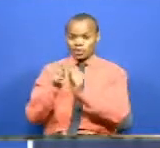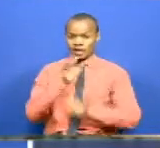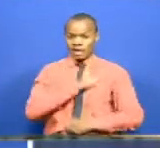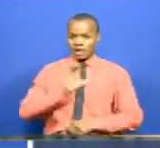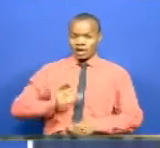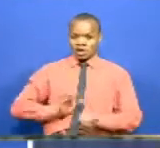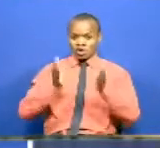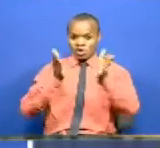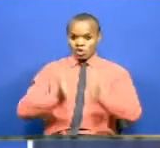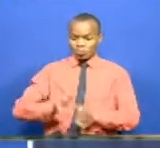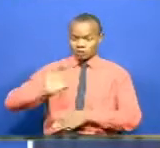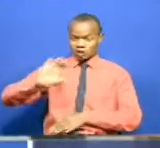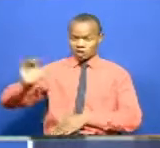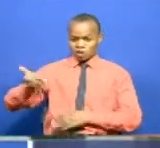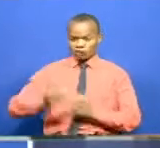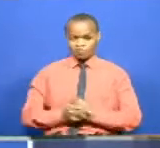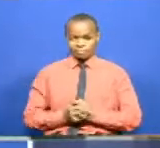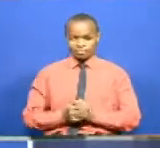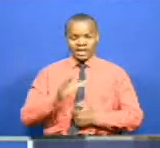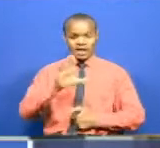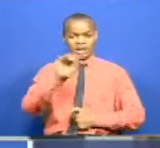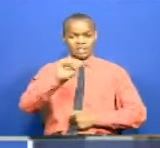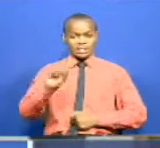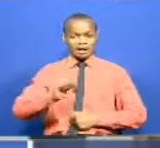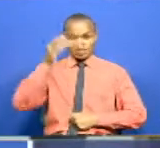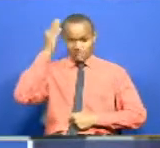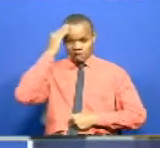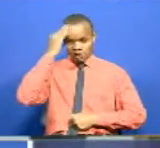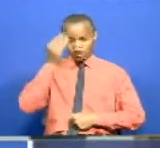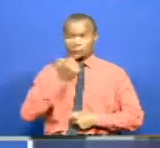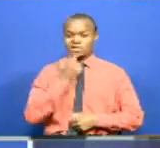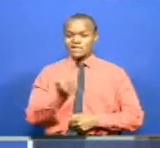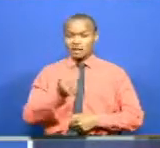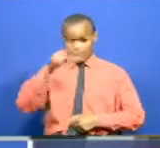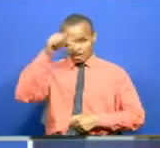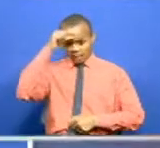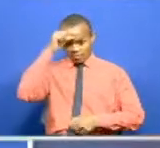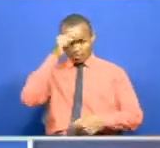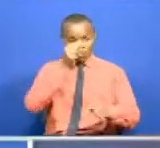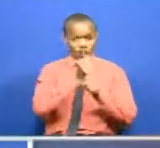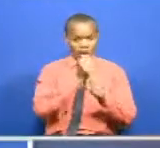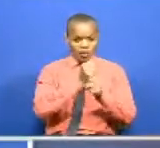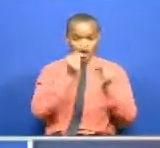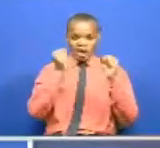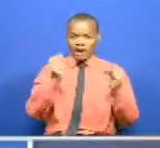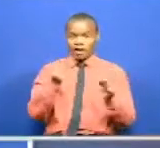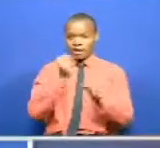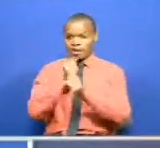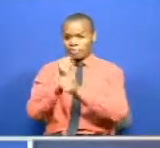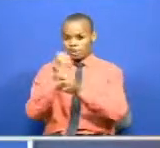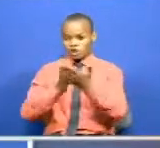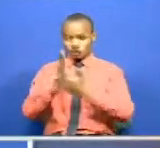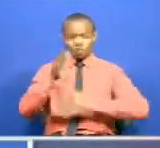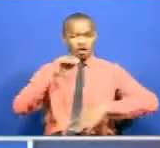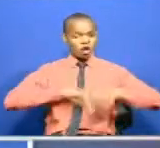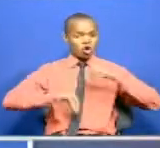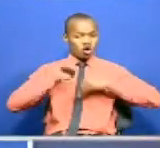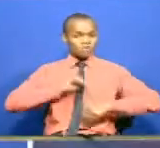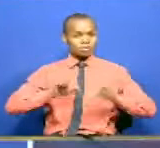Profesa George Magoha amesisitiza kwamba serikali imejitolea kuhakikisha ufisadi kwenye mpango huo